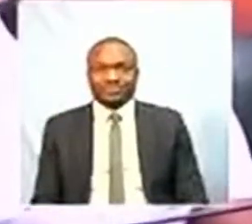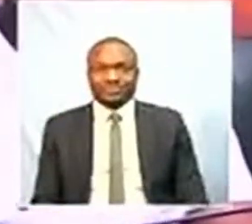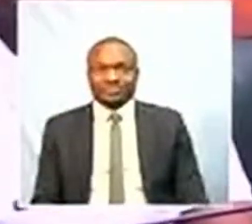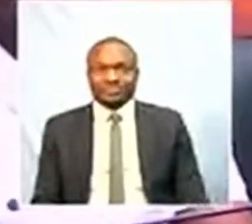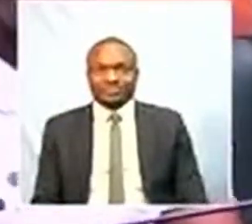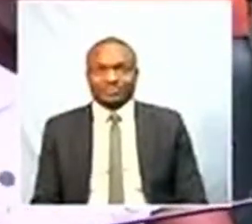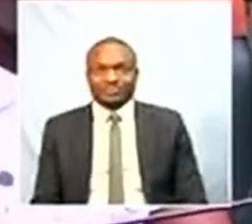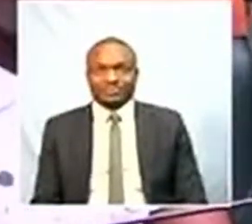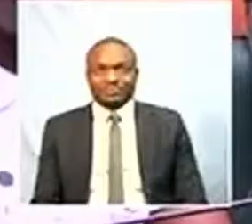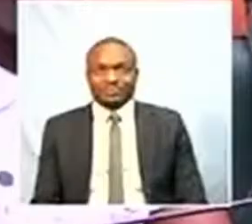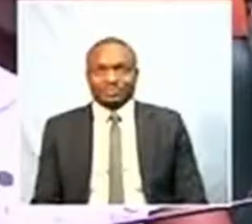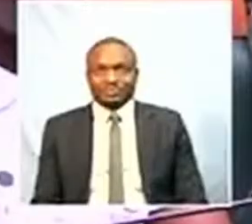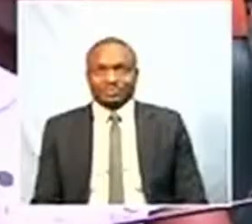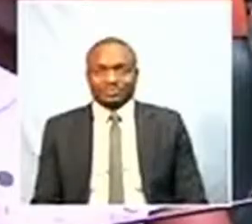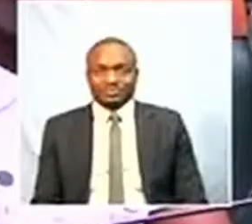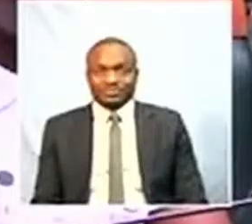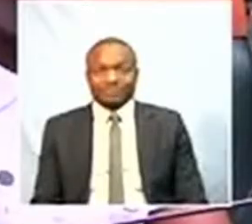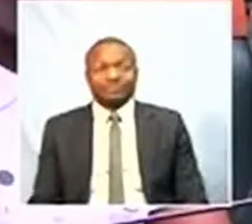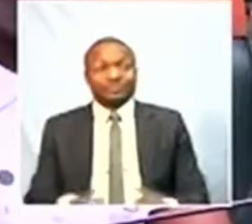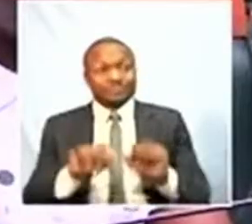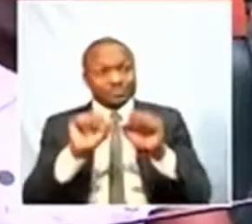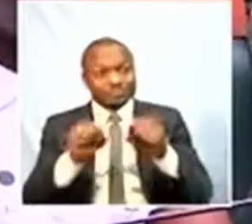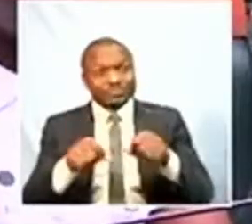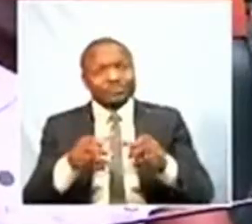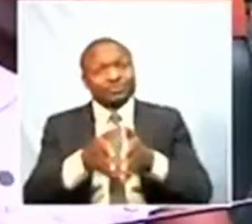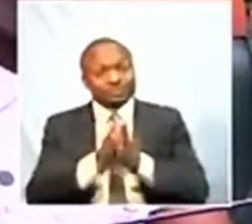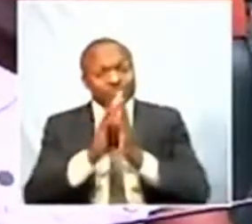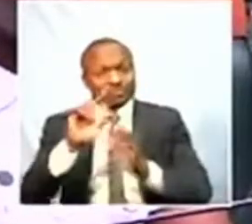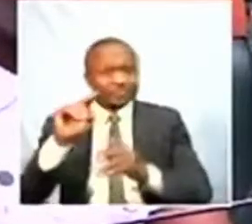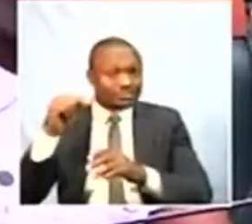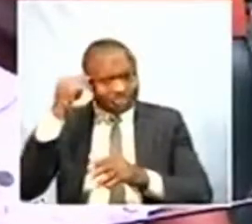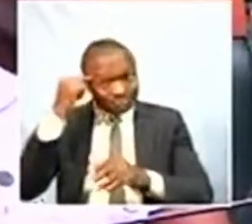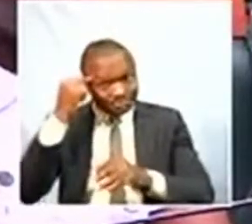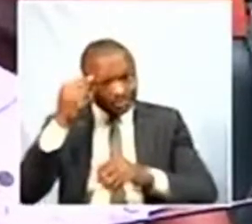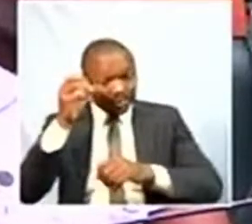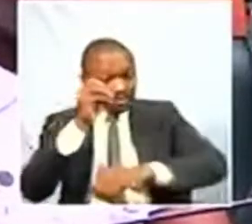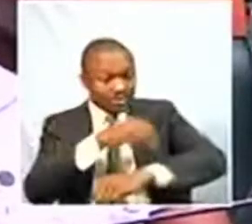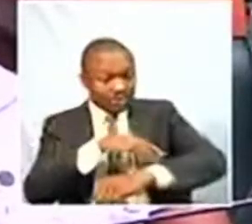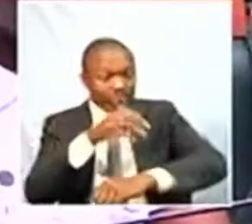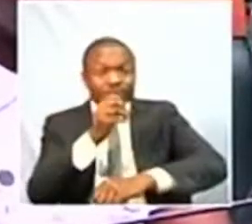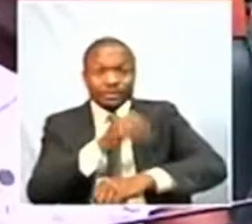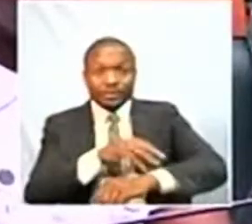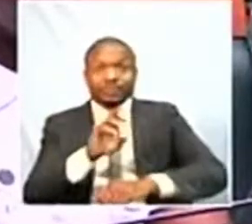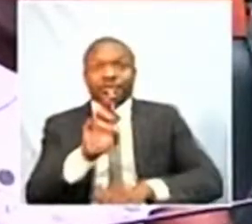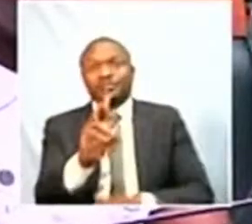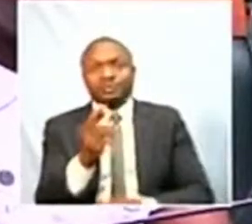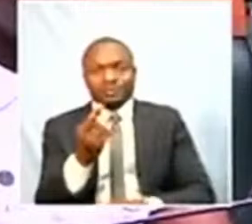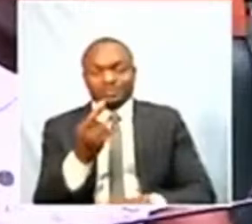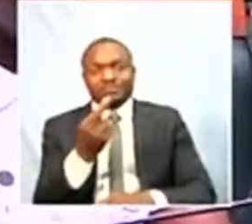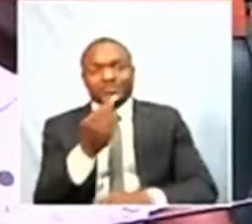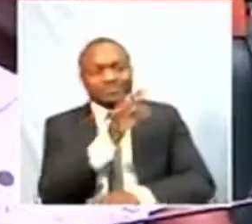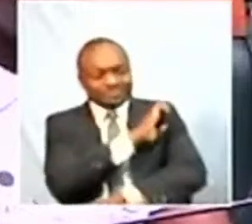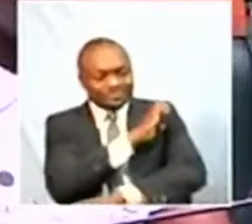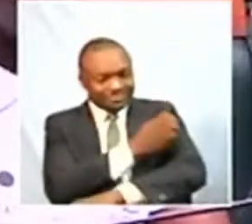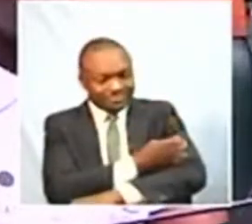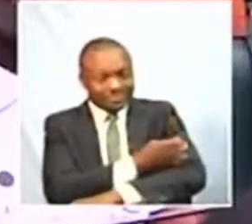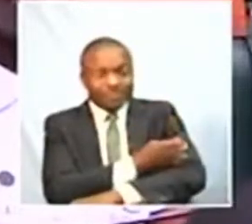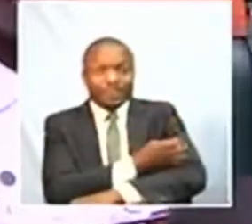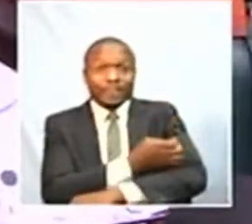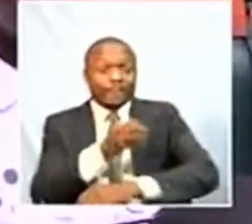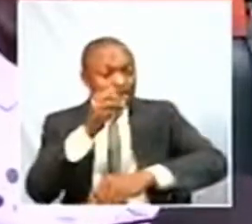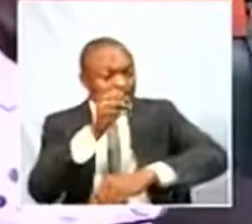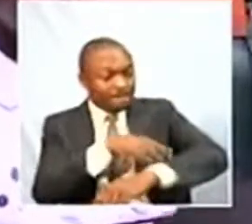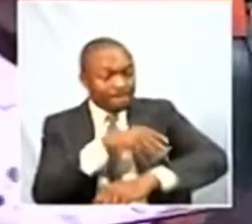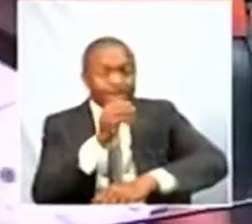Thank you, Madam. I can help the government by investing in renewable energy sources. By